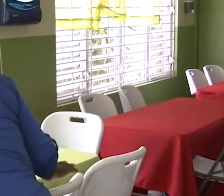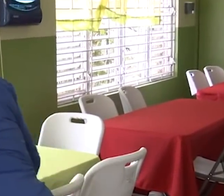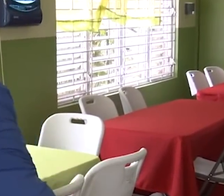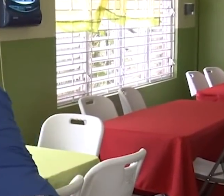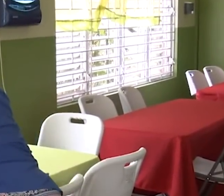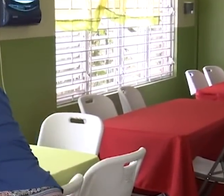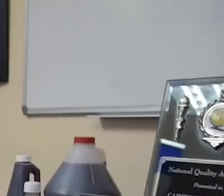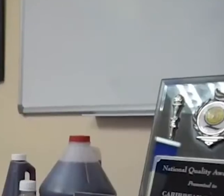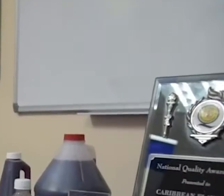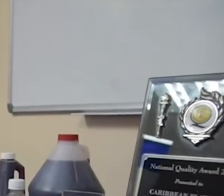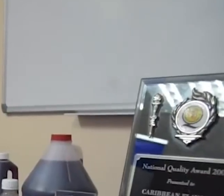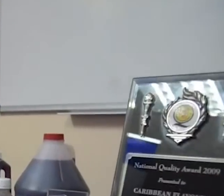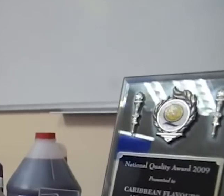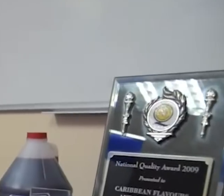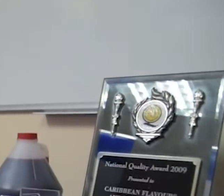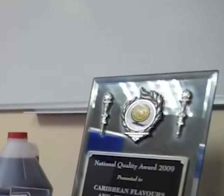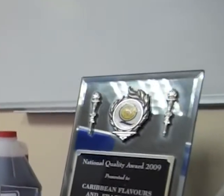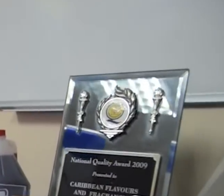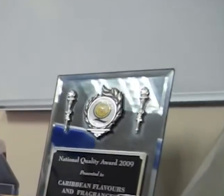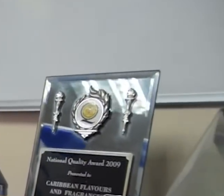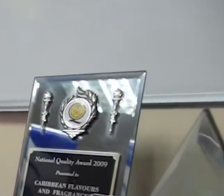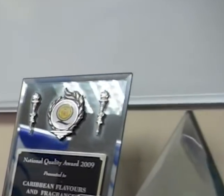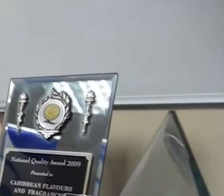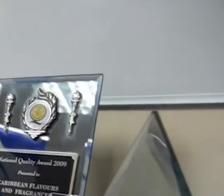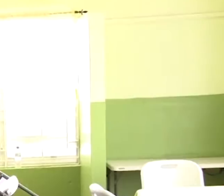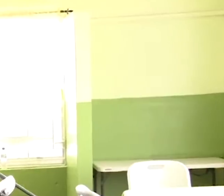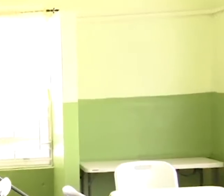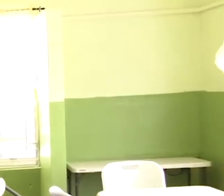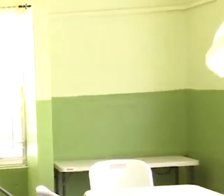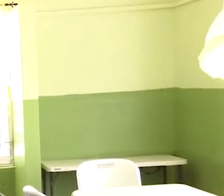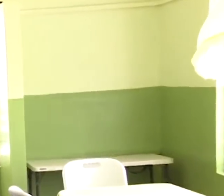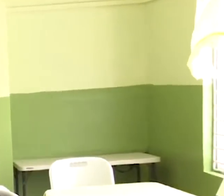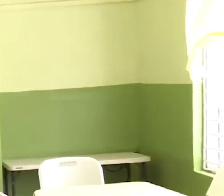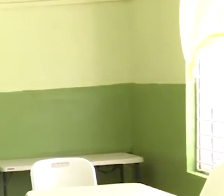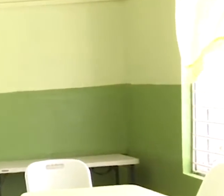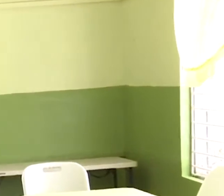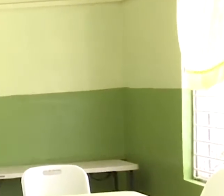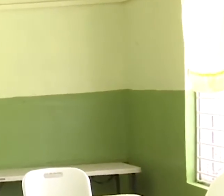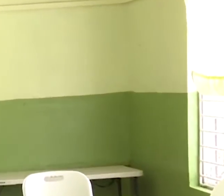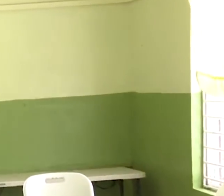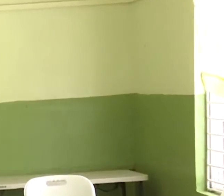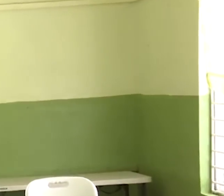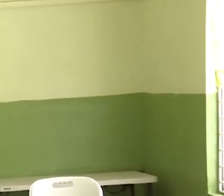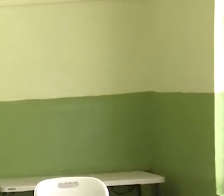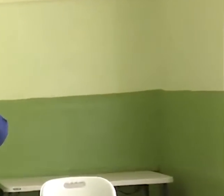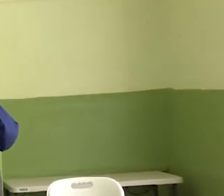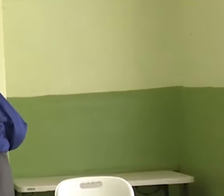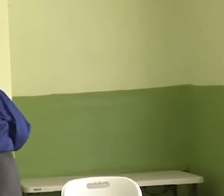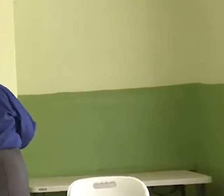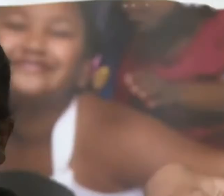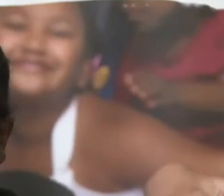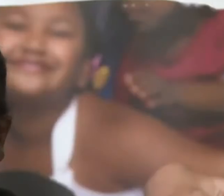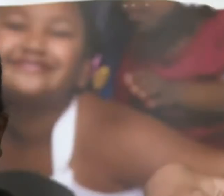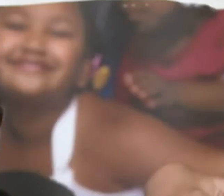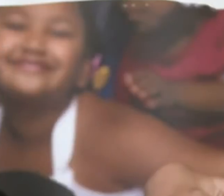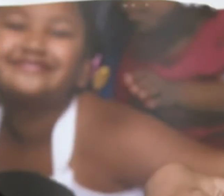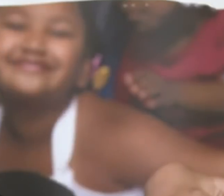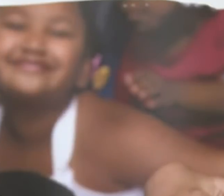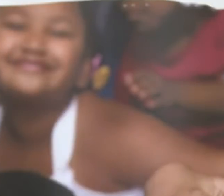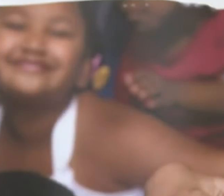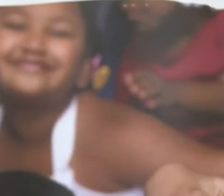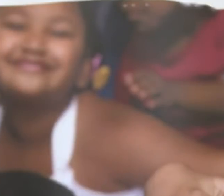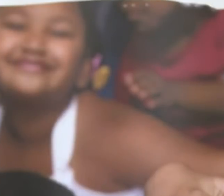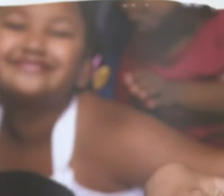of Safety for Girls and the National Baptist Basic School set a model of philanthropy for future awardees to emulate. Each